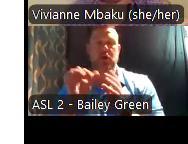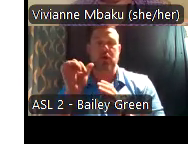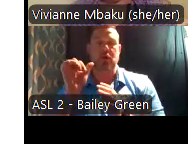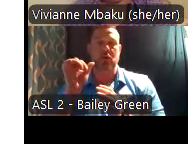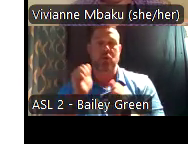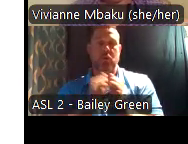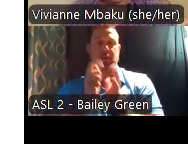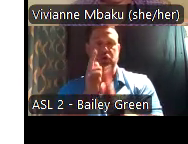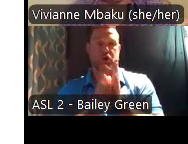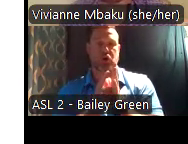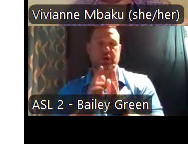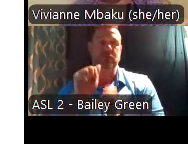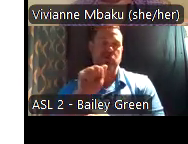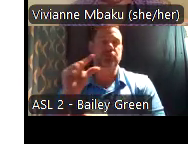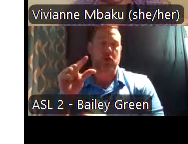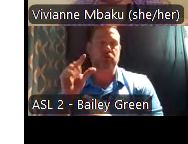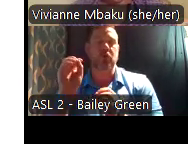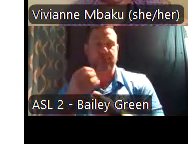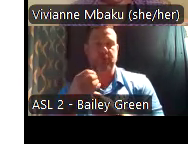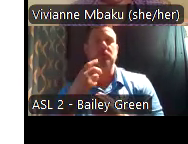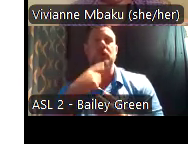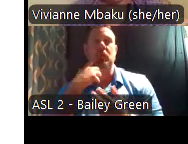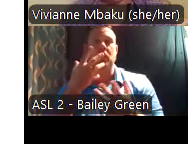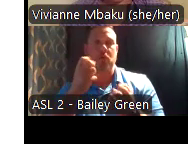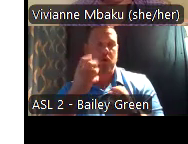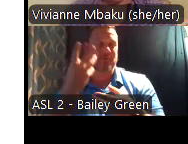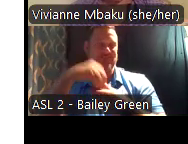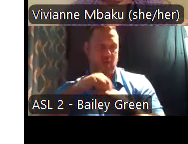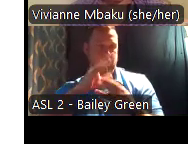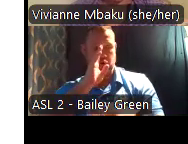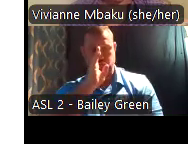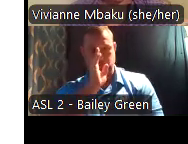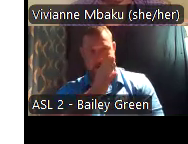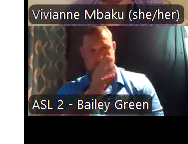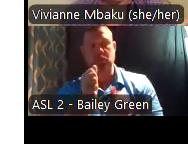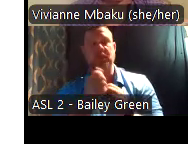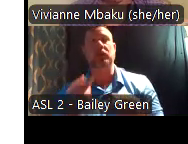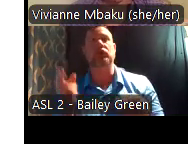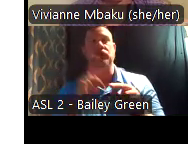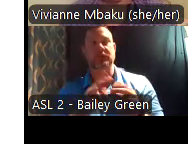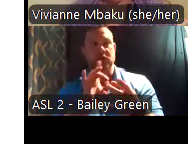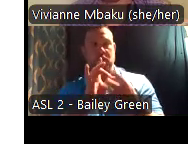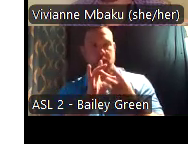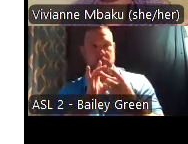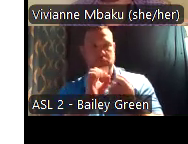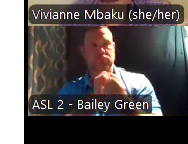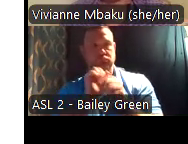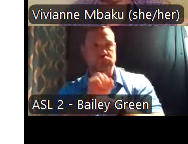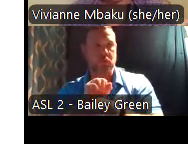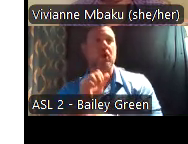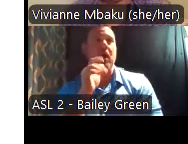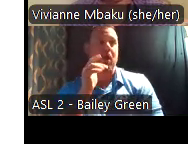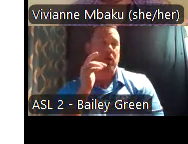So we really want to engage directly with the California Attorney General's office on increased statewide collaboration efforts on elder fraud